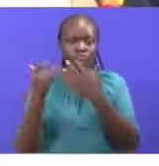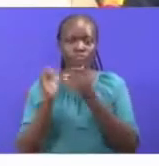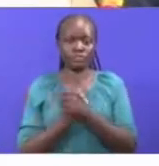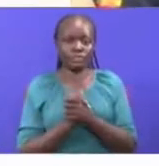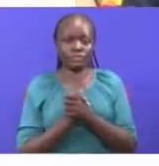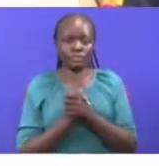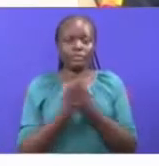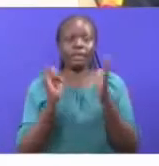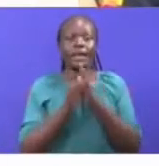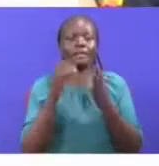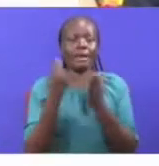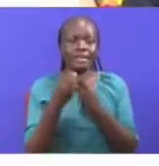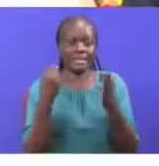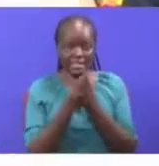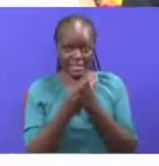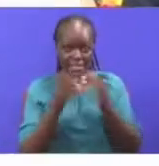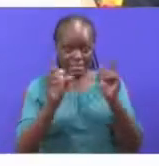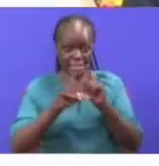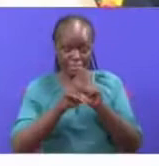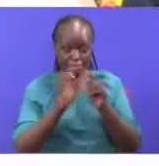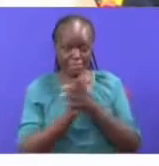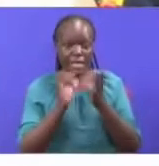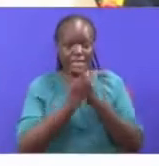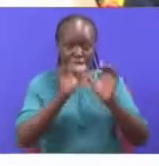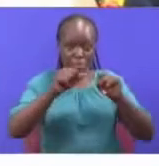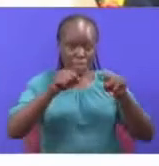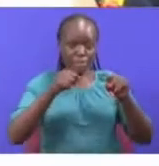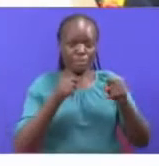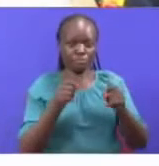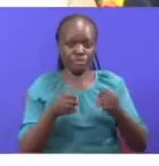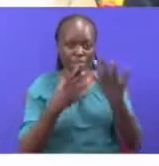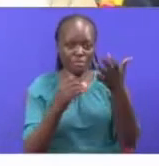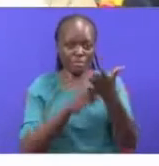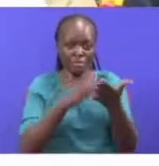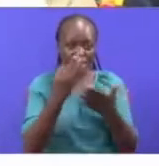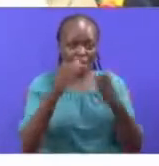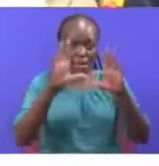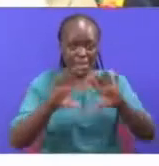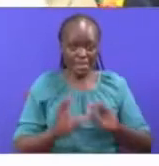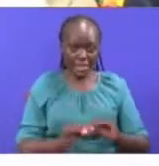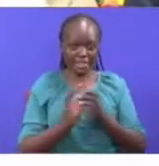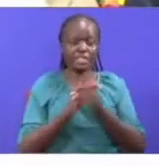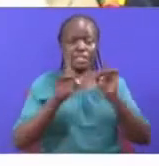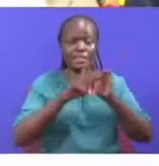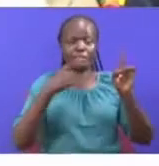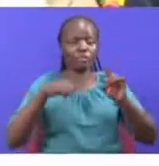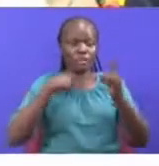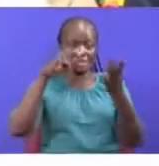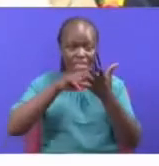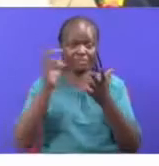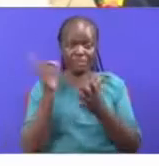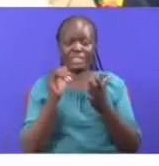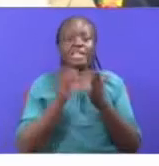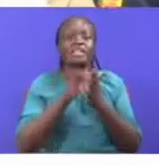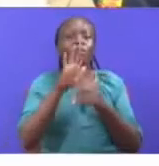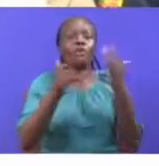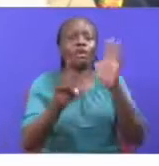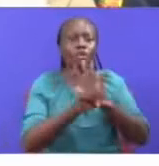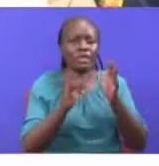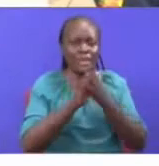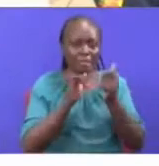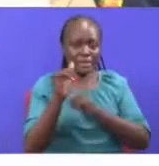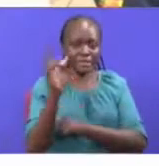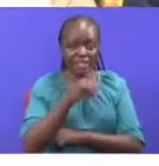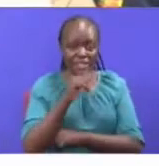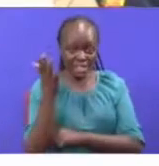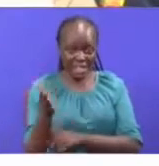na ile pesa ambayo itafadhili bajeti, kwamba sisi tutasimama kwamba miswada yote ambayo itapitishwa